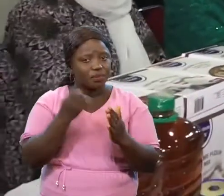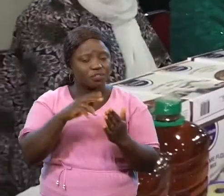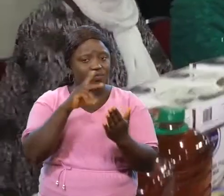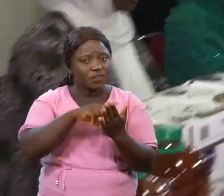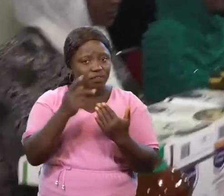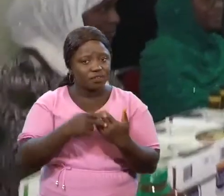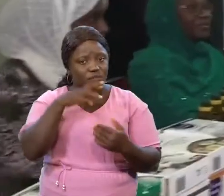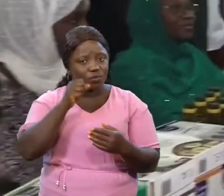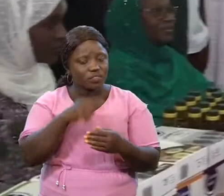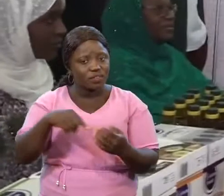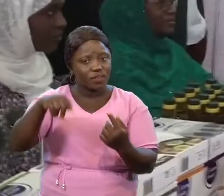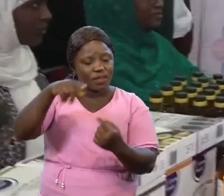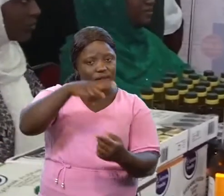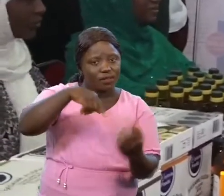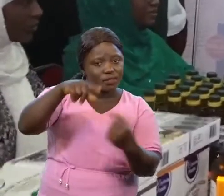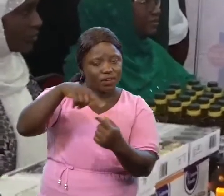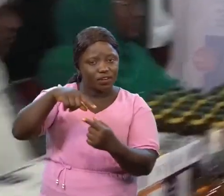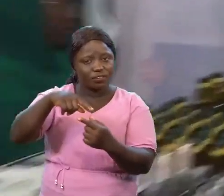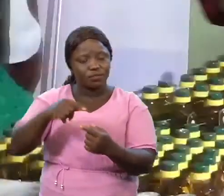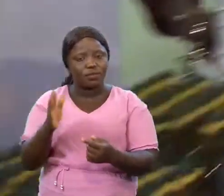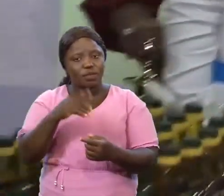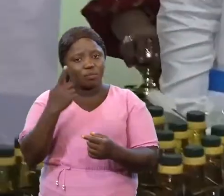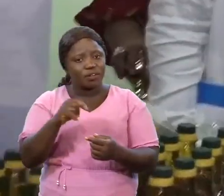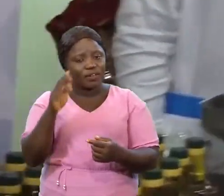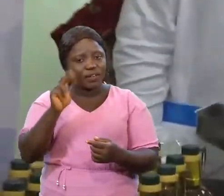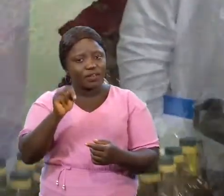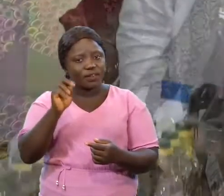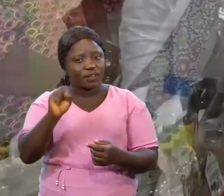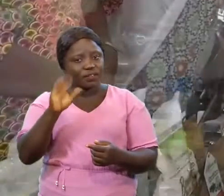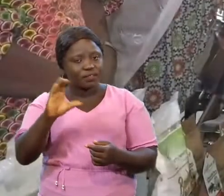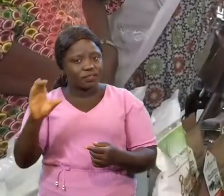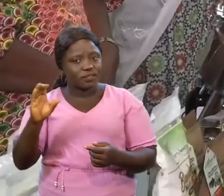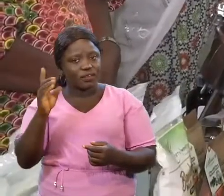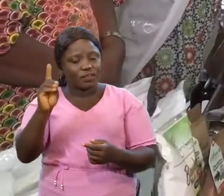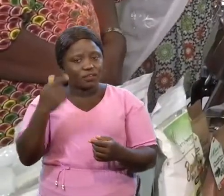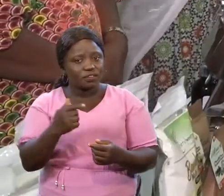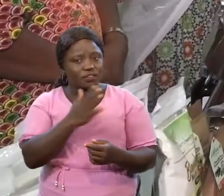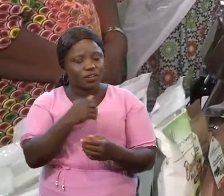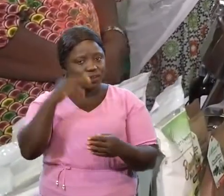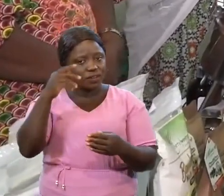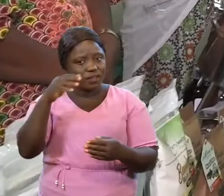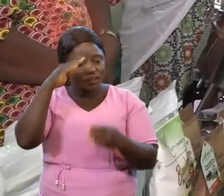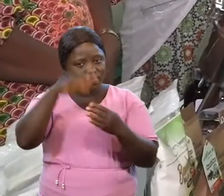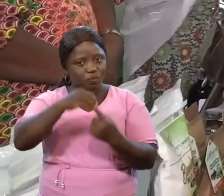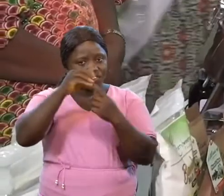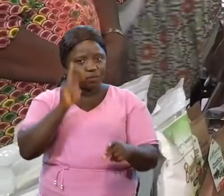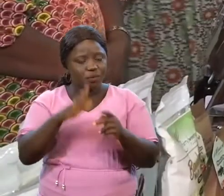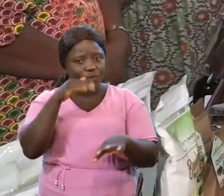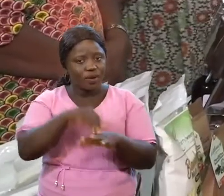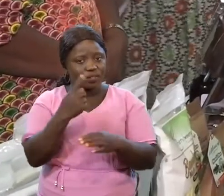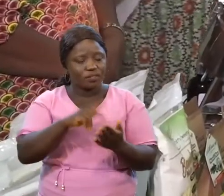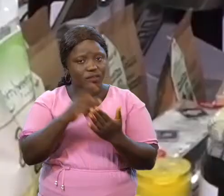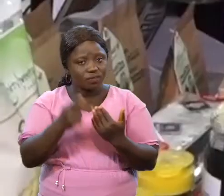High point of the event was a tour of the Grey and Vintage Fair by the NSCC DG and guests at the event, which